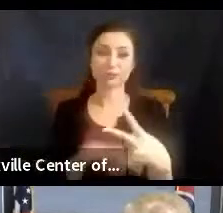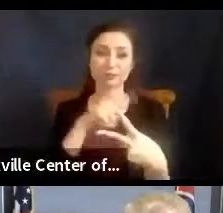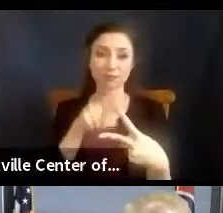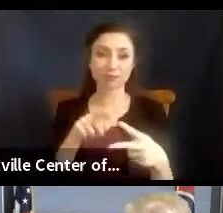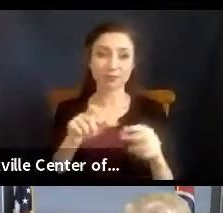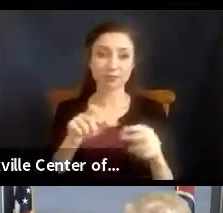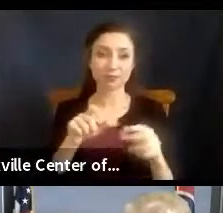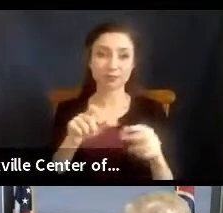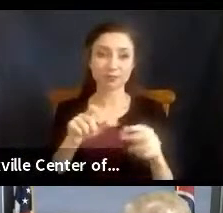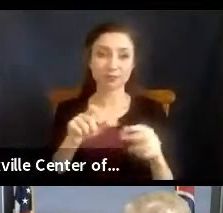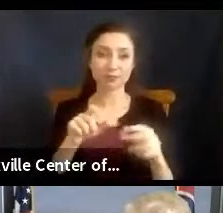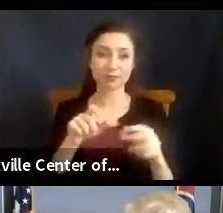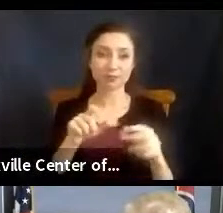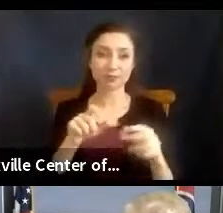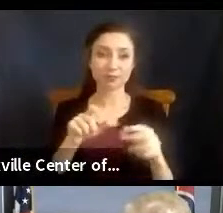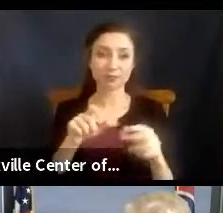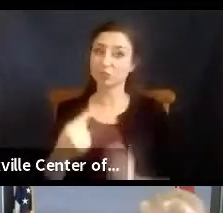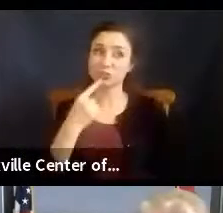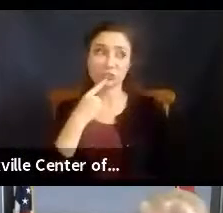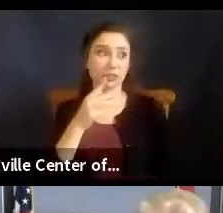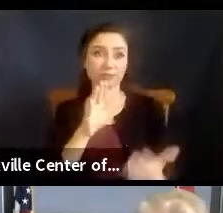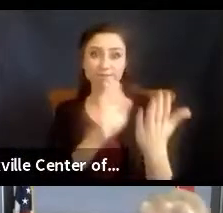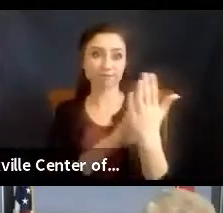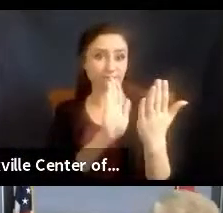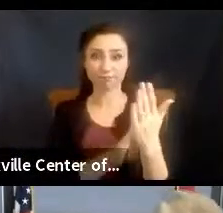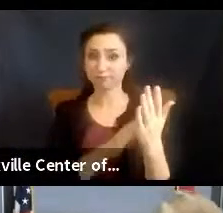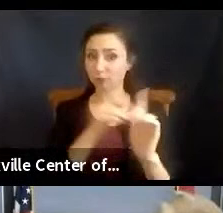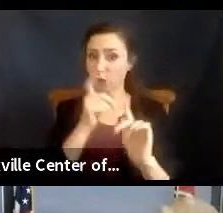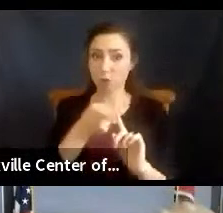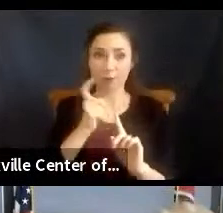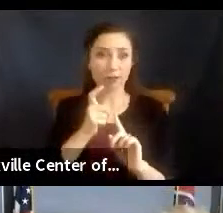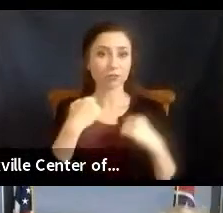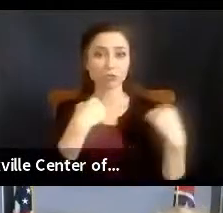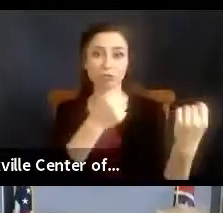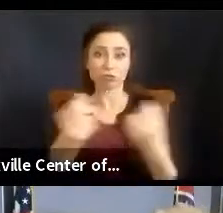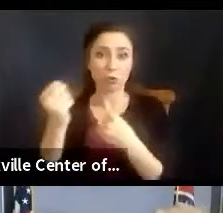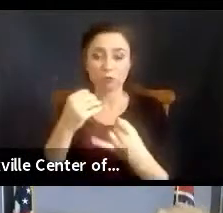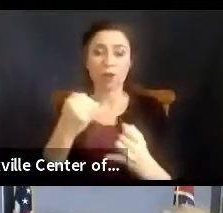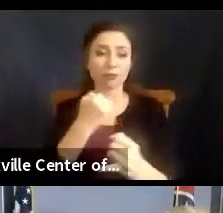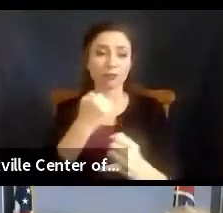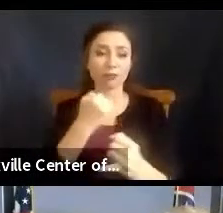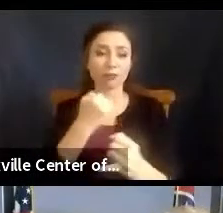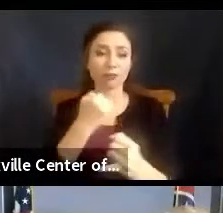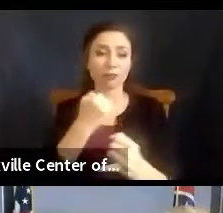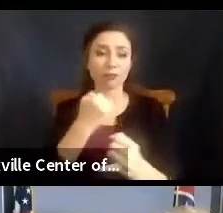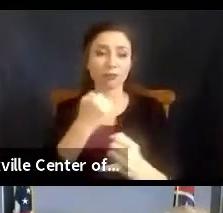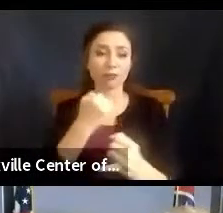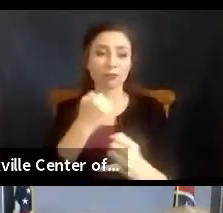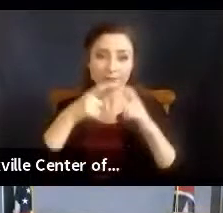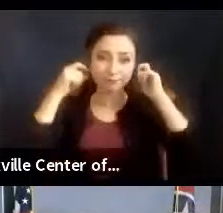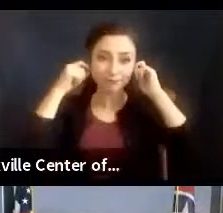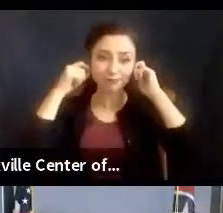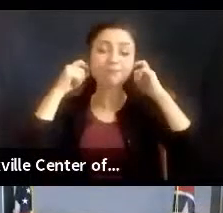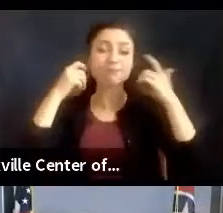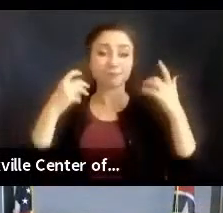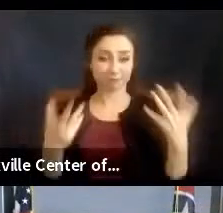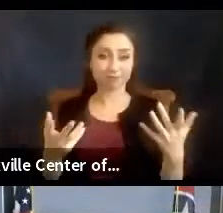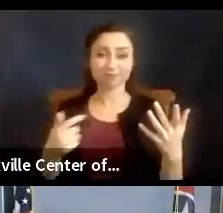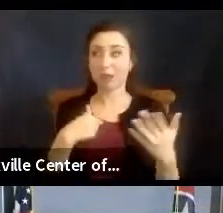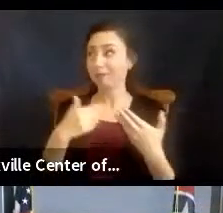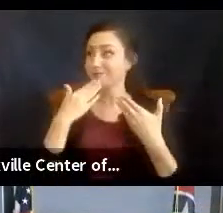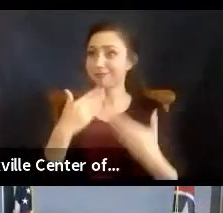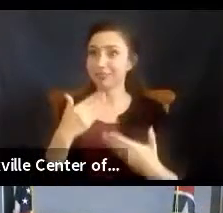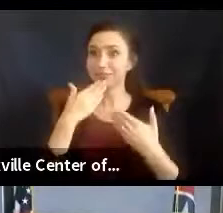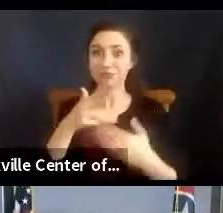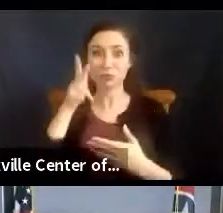mask mandate. She immediately complimented us when she walked in the door she drove around campus, all the students had on masks. And I was grateful to hear